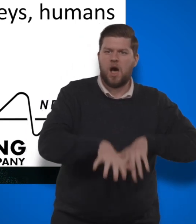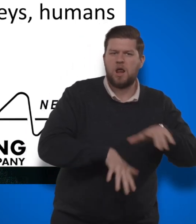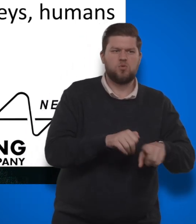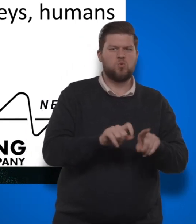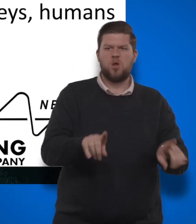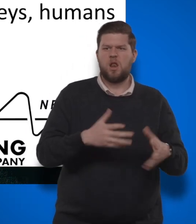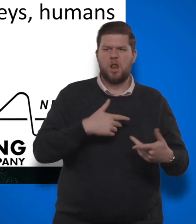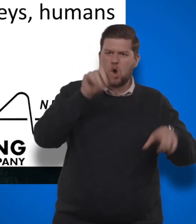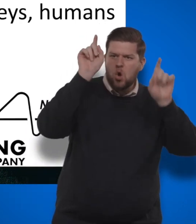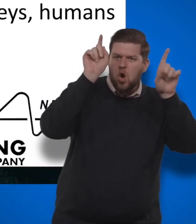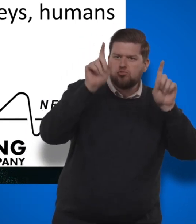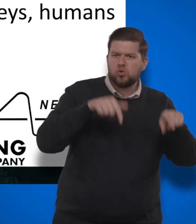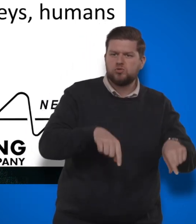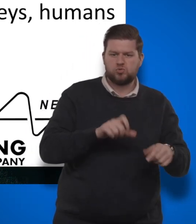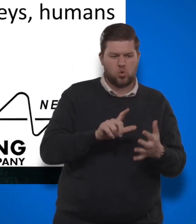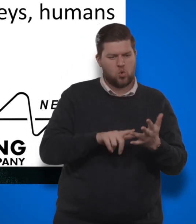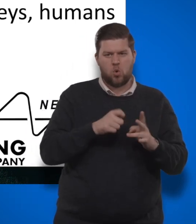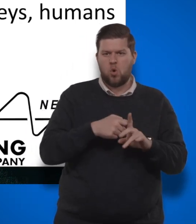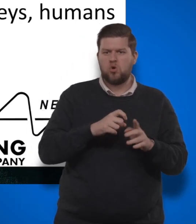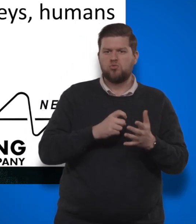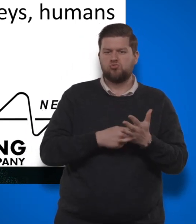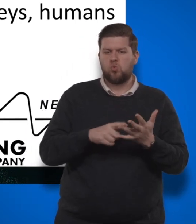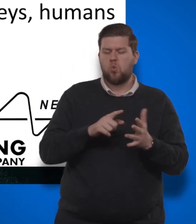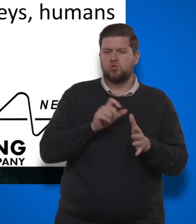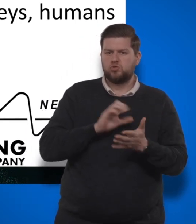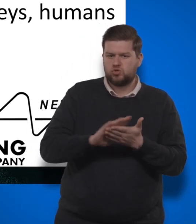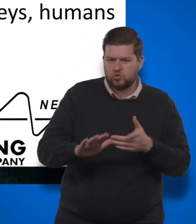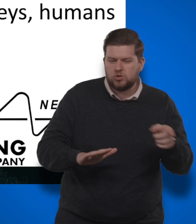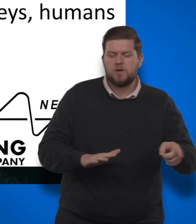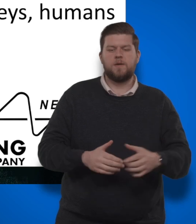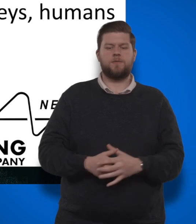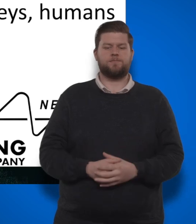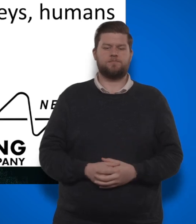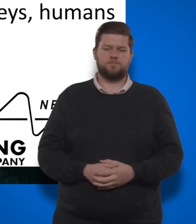And if you see Elon Musk's track record,